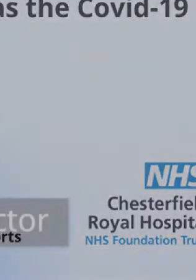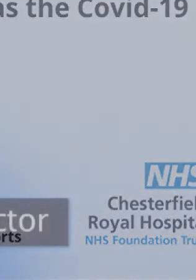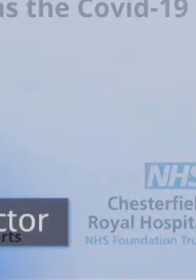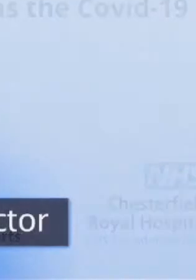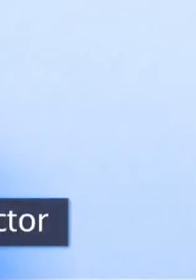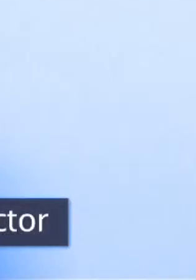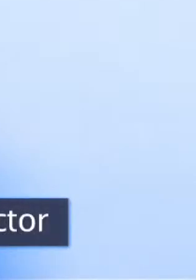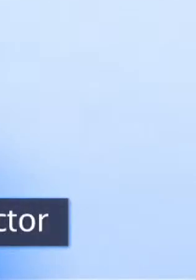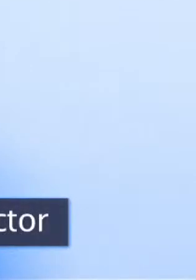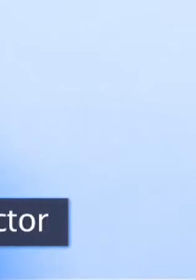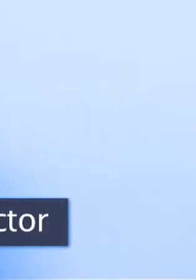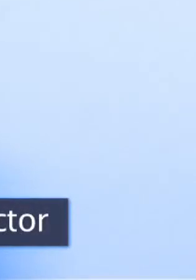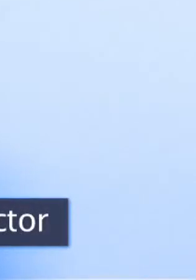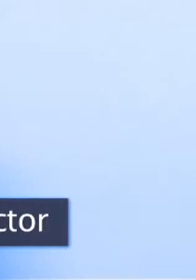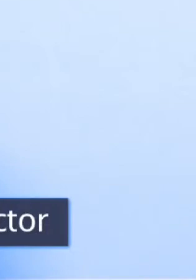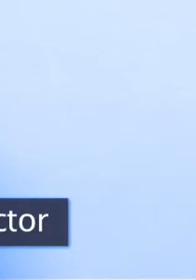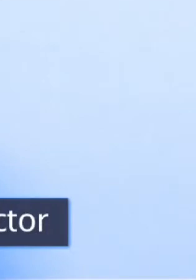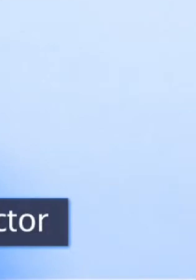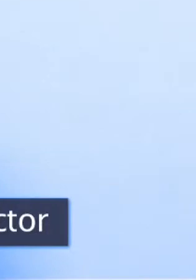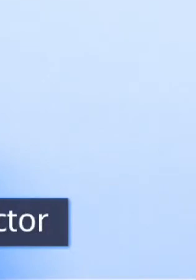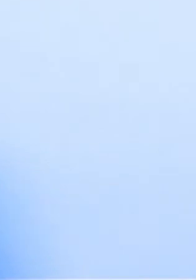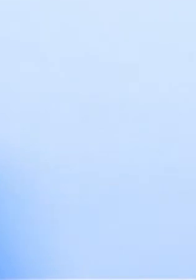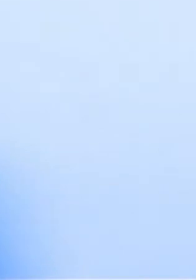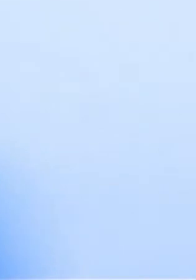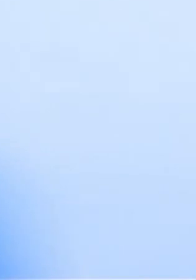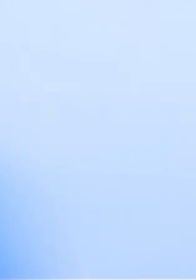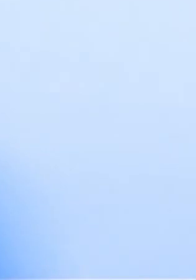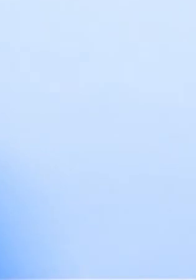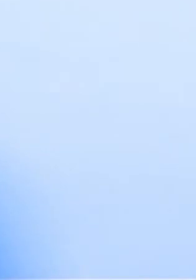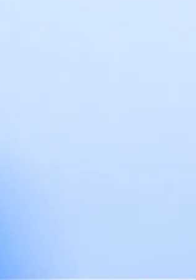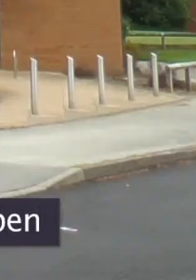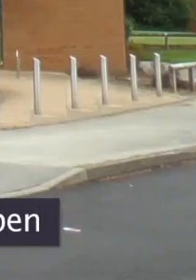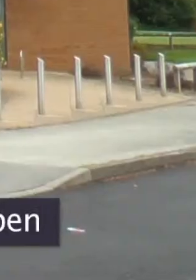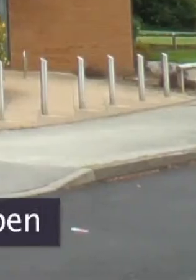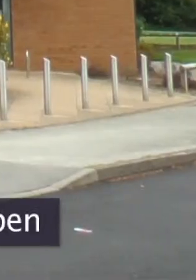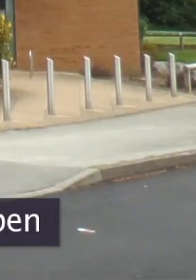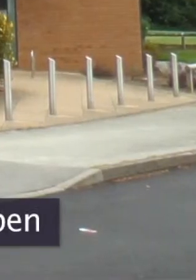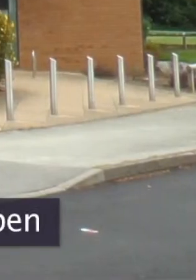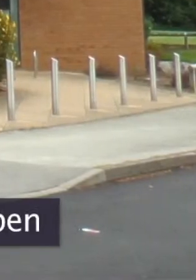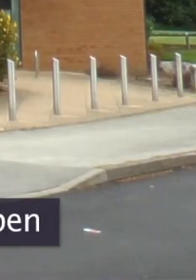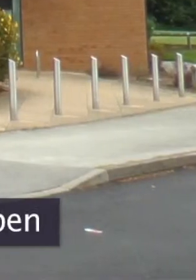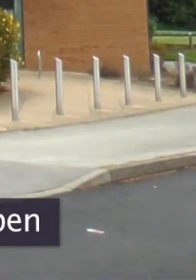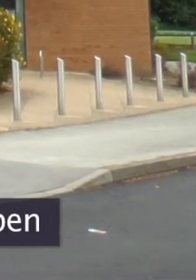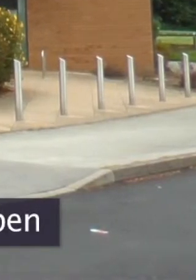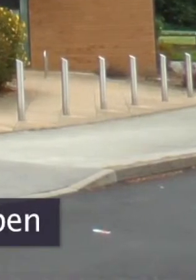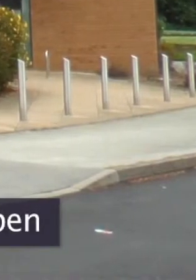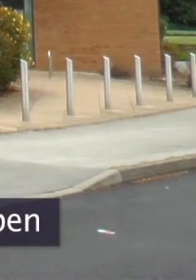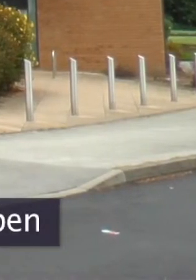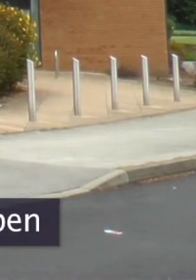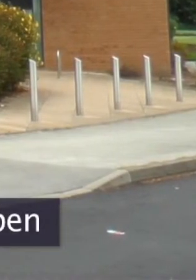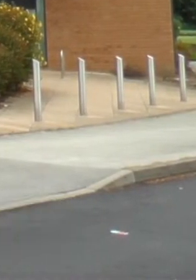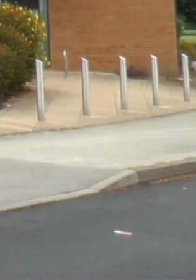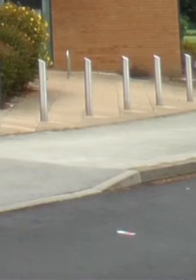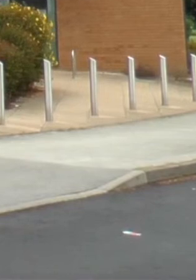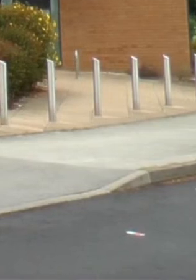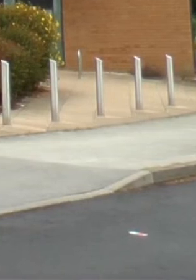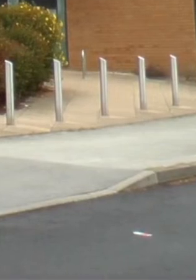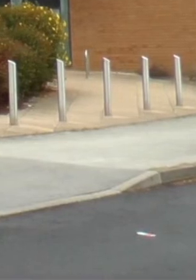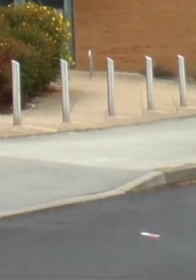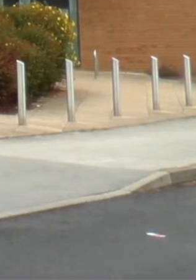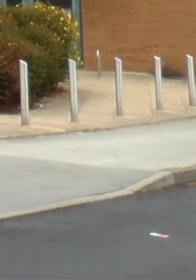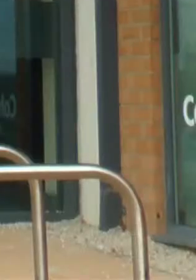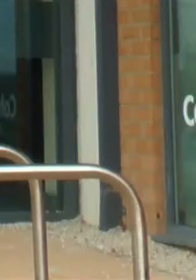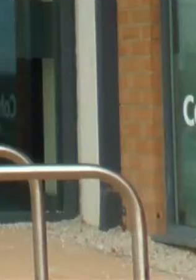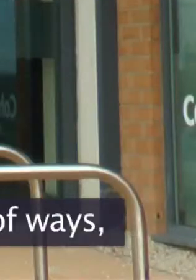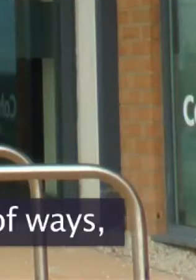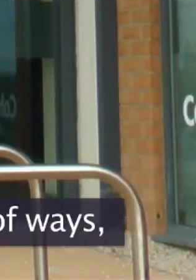My name is Joanne Lacey. I'm Managing Director of Royal Primary Care. Royal Primary Care and all primary care has been open throughout the whole of